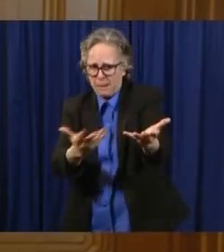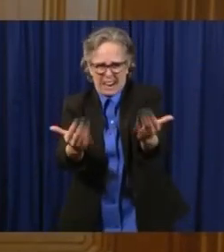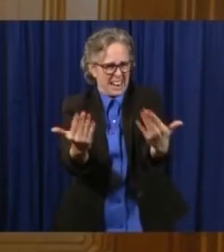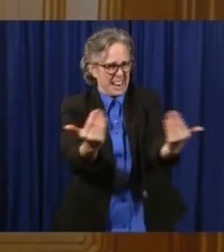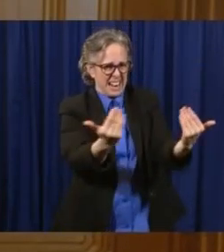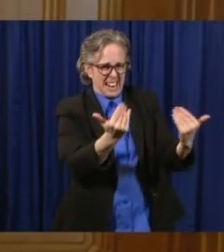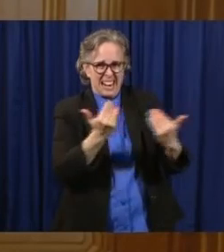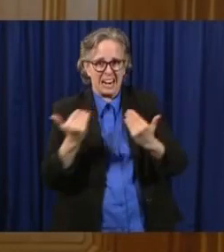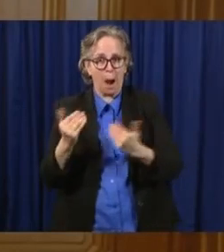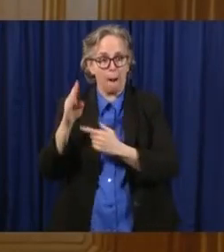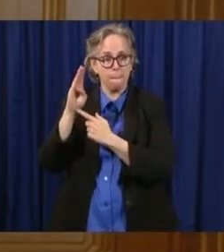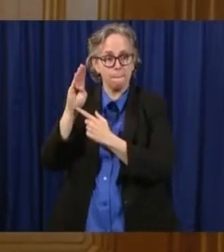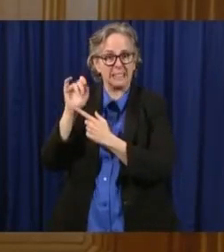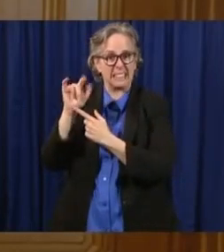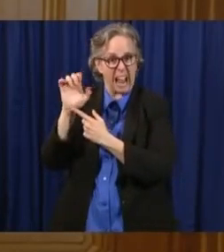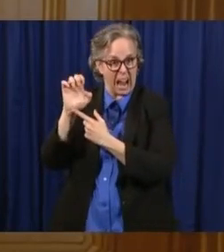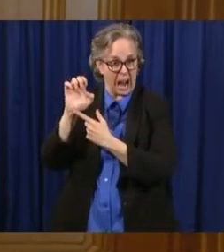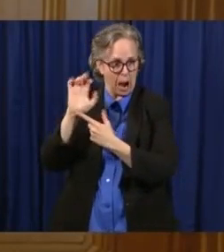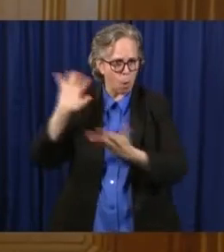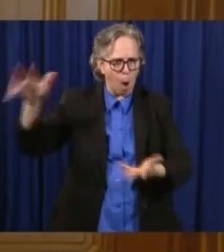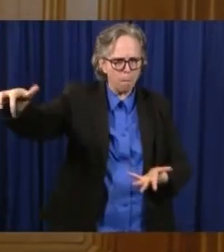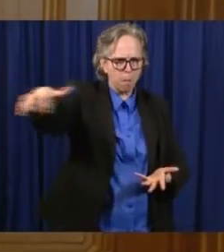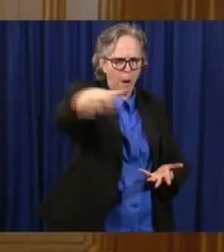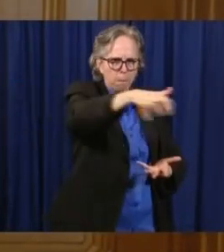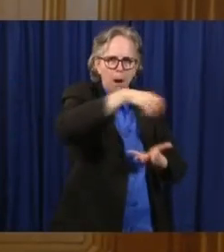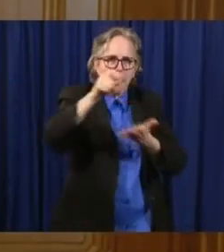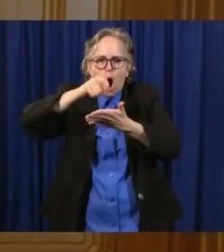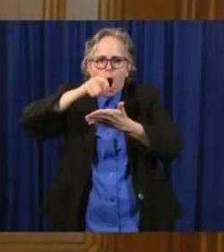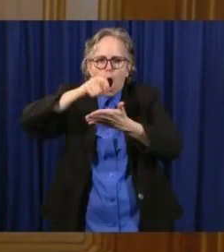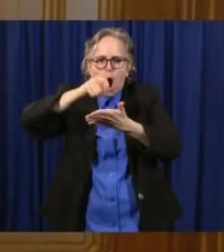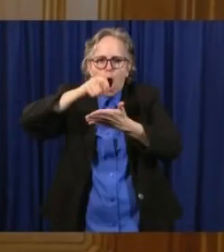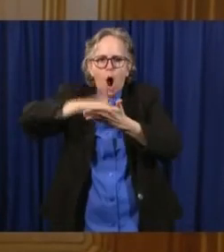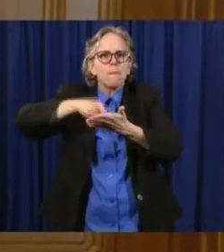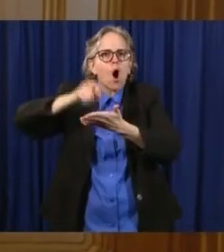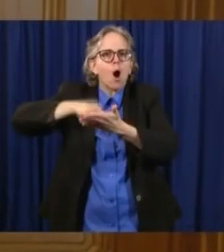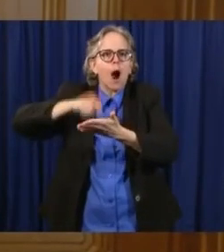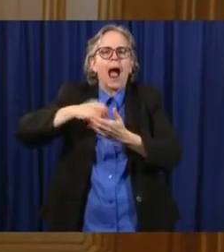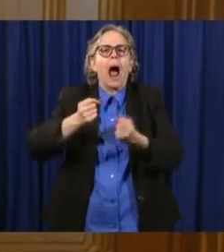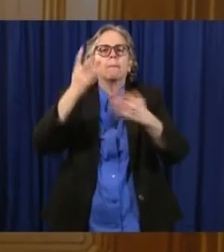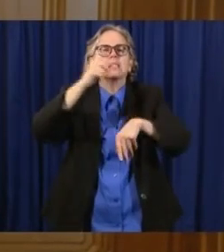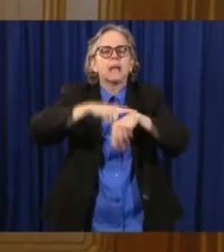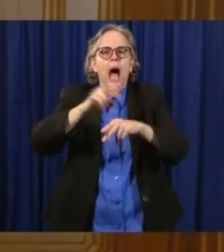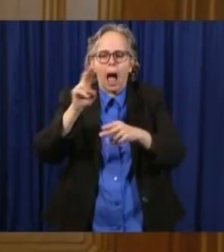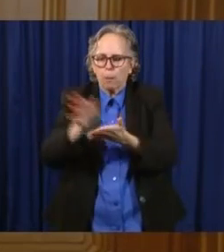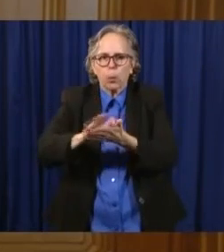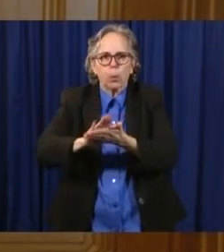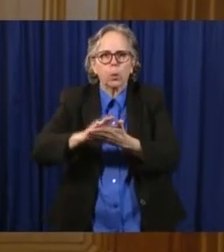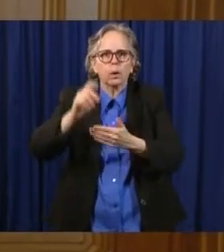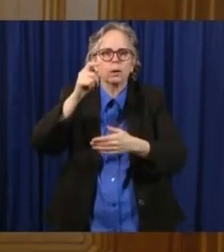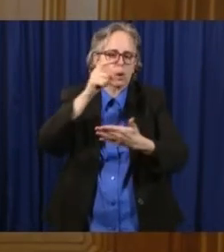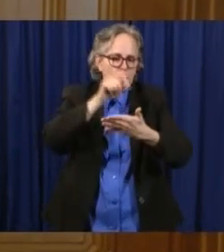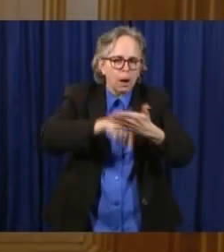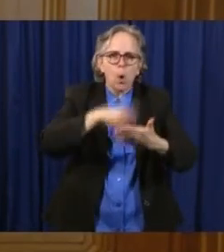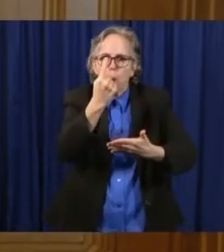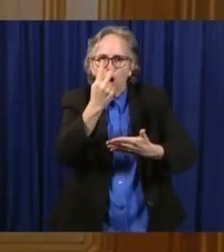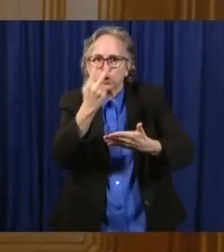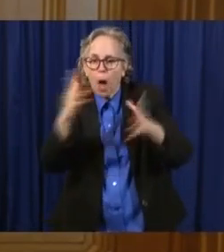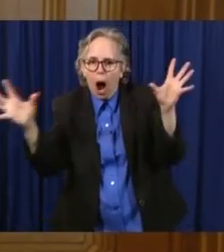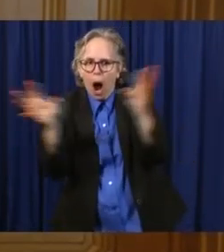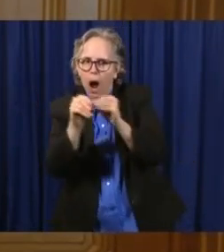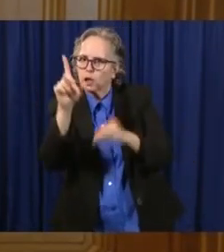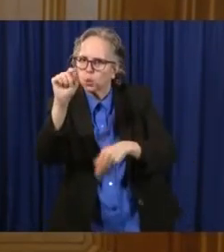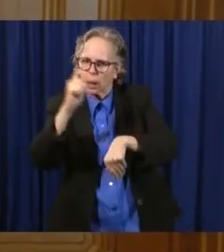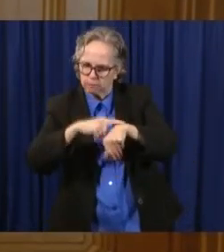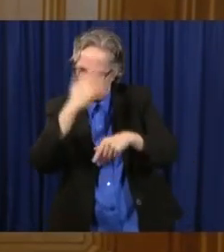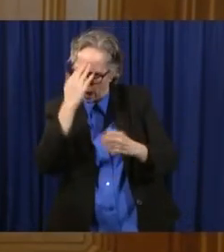that mask has been run. So every time they mark it, change the number on that mask. So this is very,